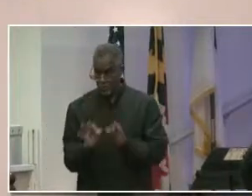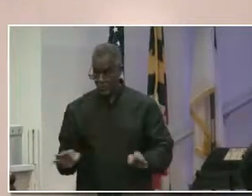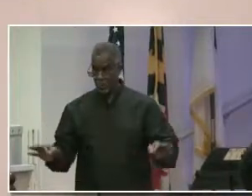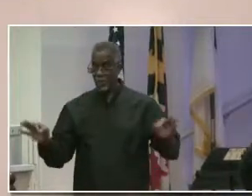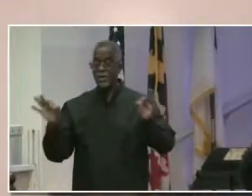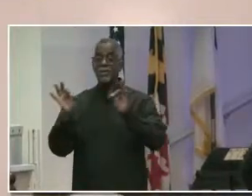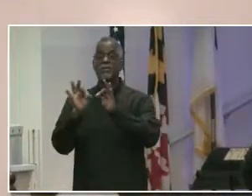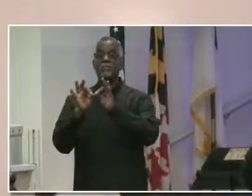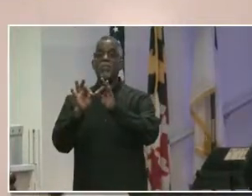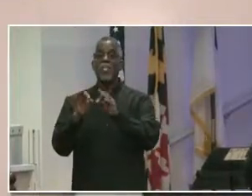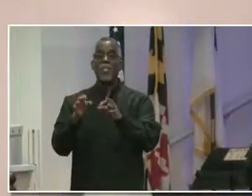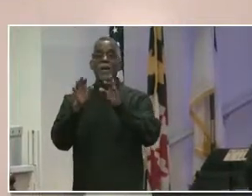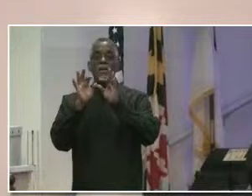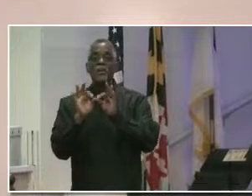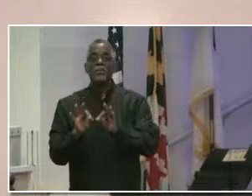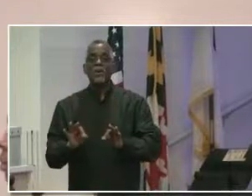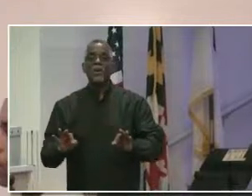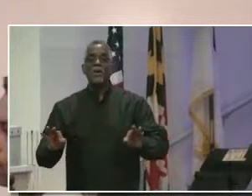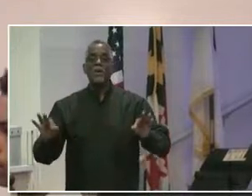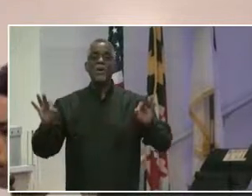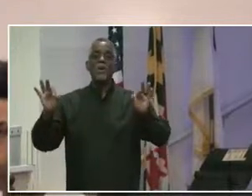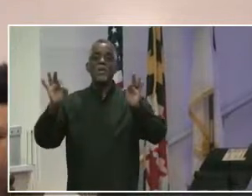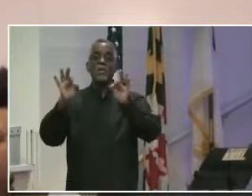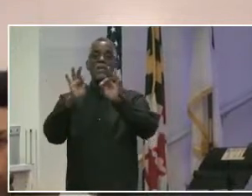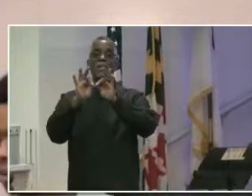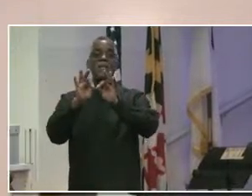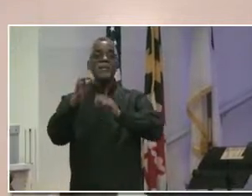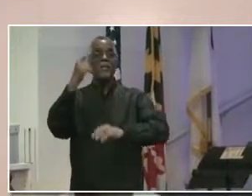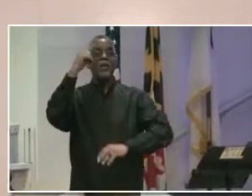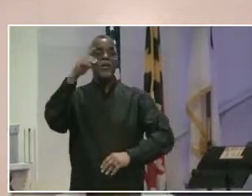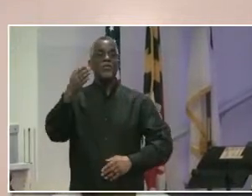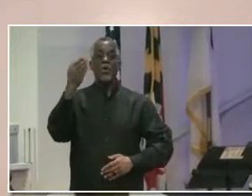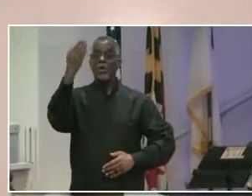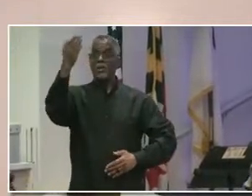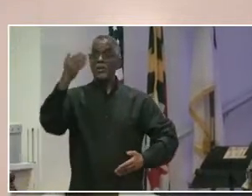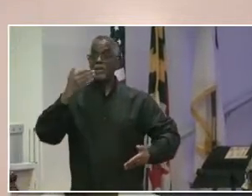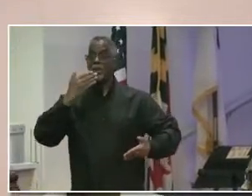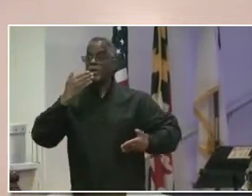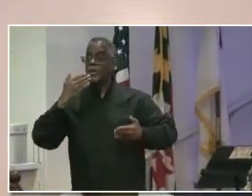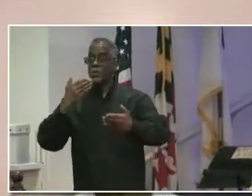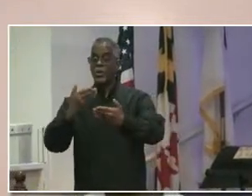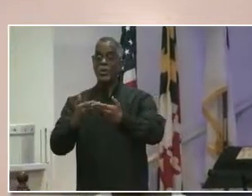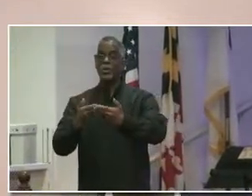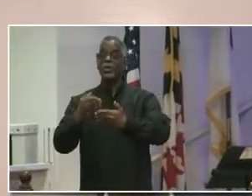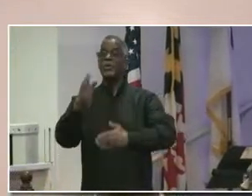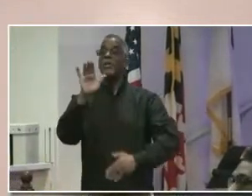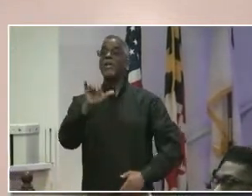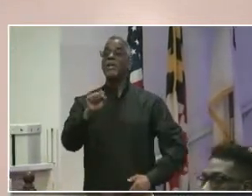Worthy, worthy, for he is.